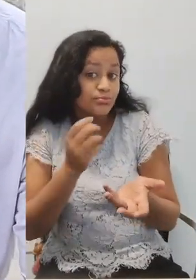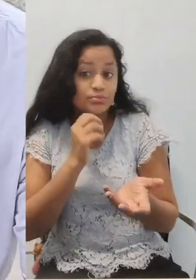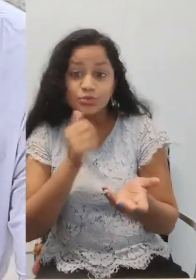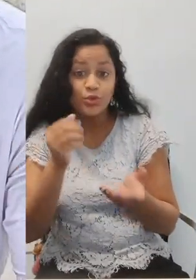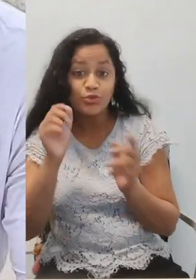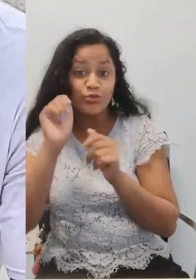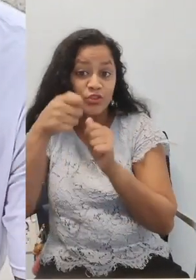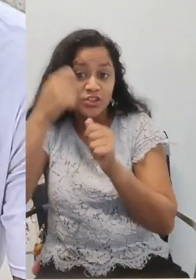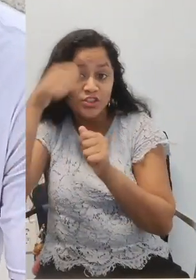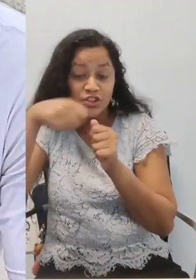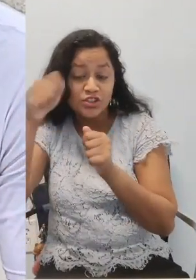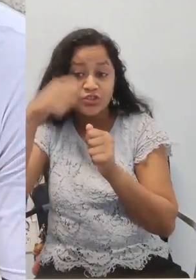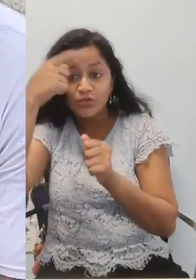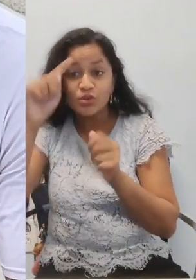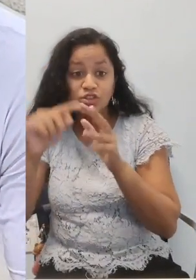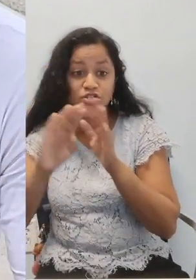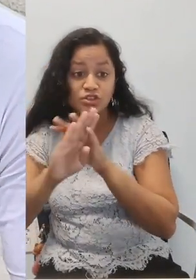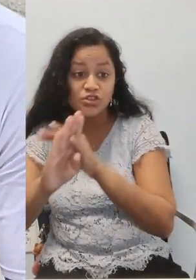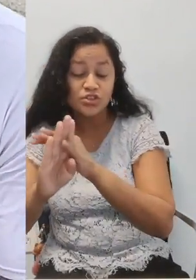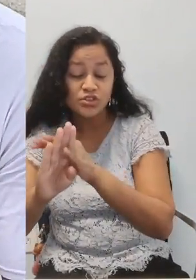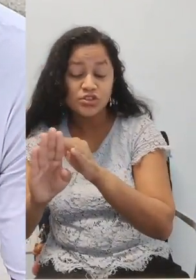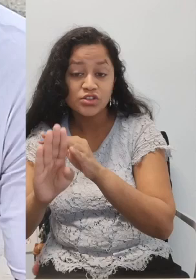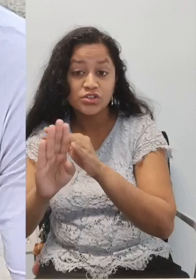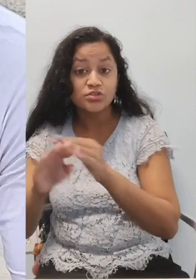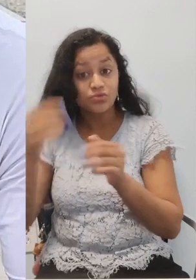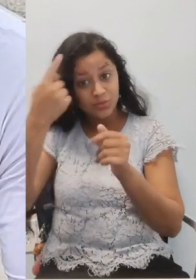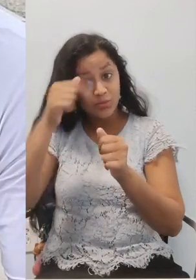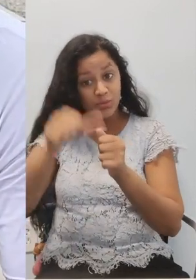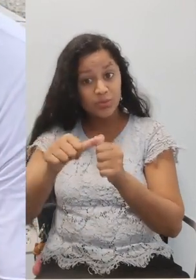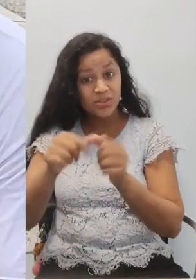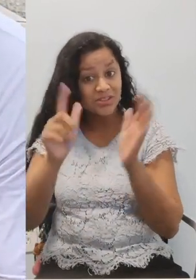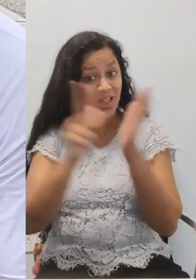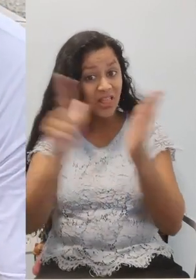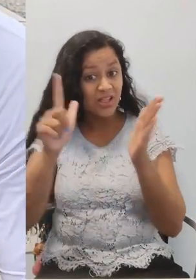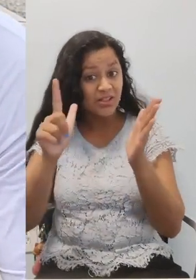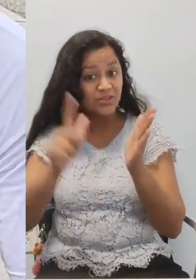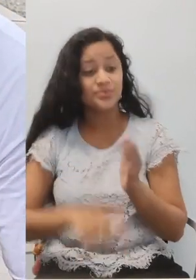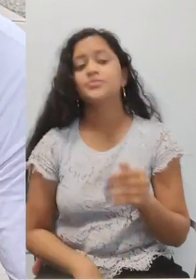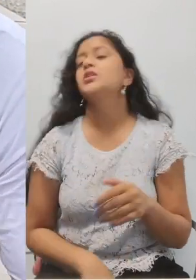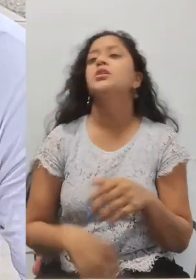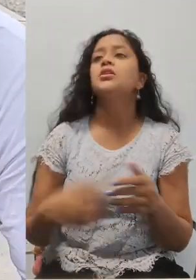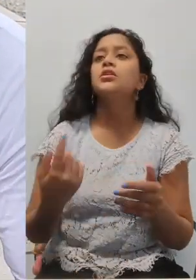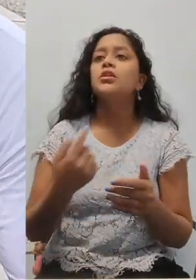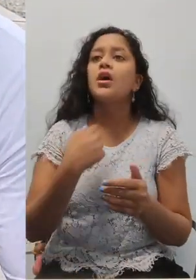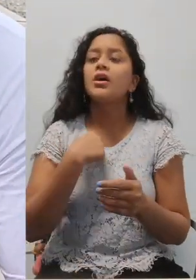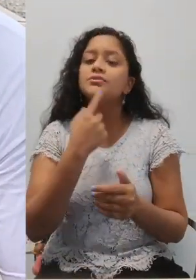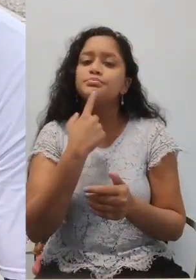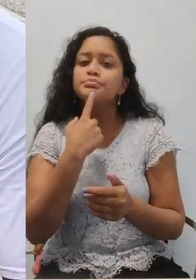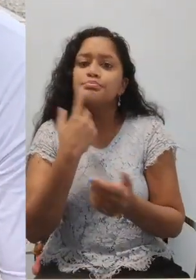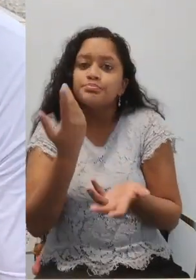We don't fish for sharks. You know, it's illegal. When I say we saw the tiger shark, we were just snorkeling with it.